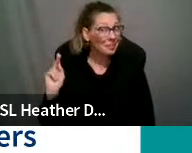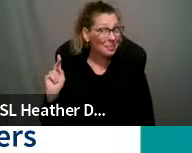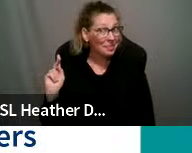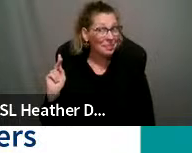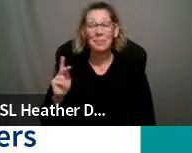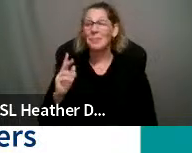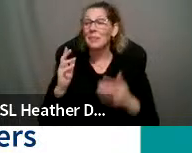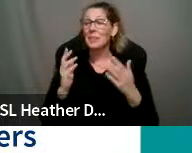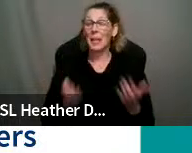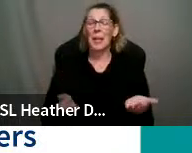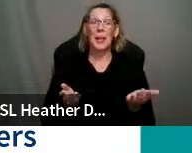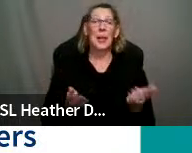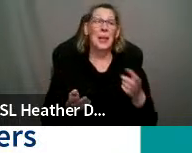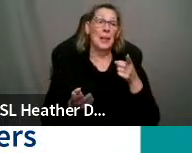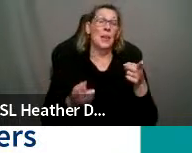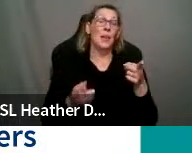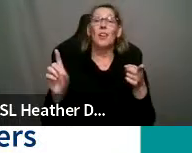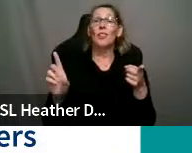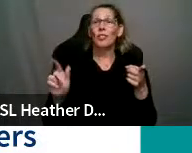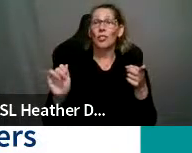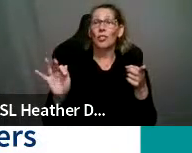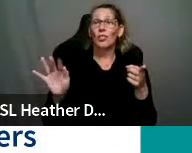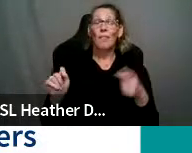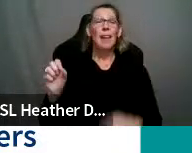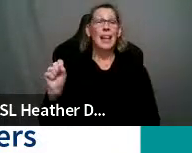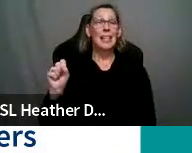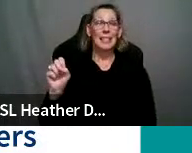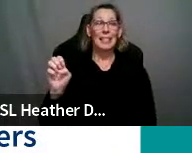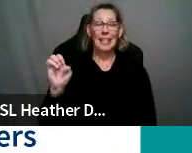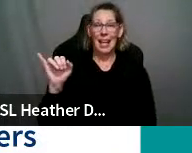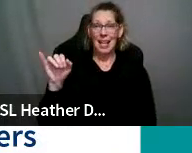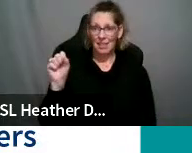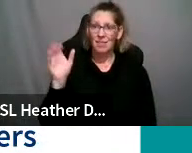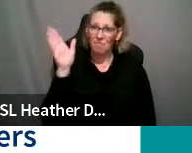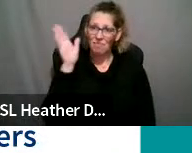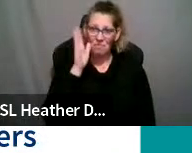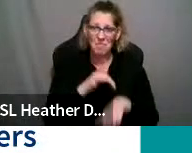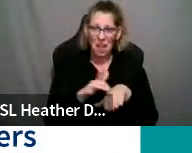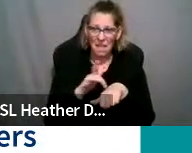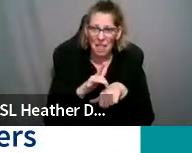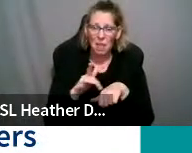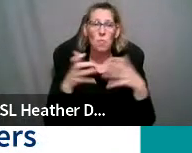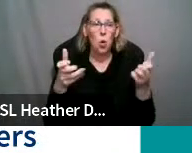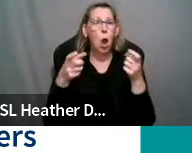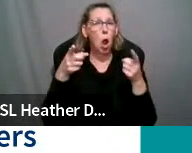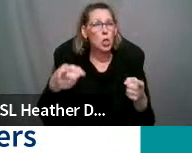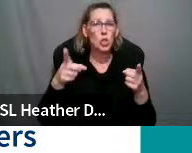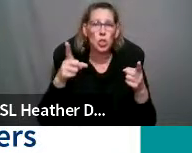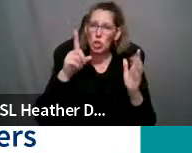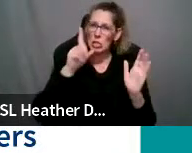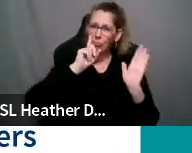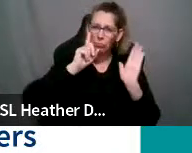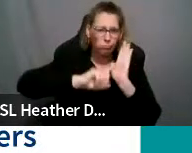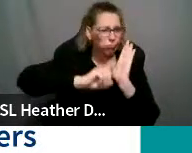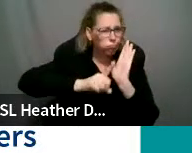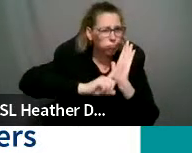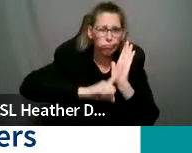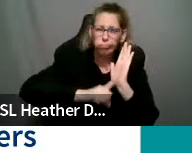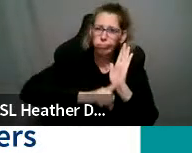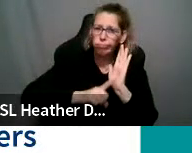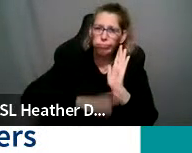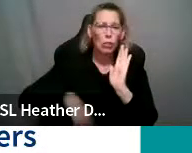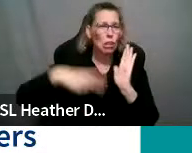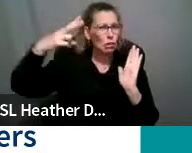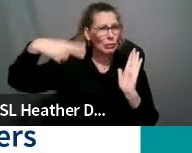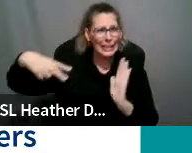so the Draft SEIS is available. We want you to dig in, read it.